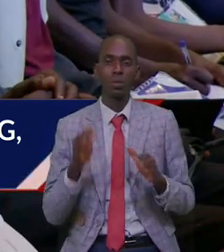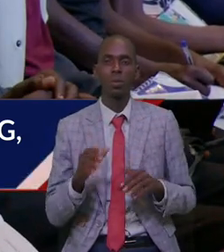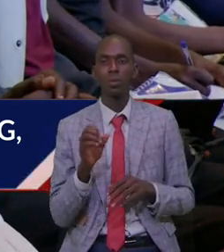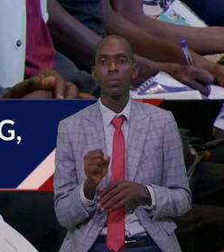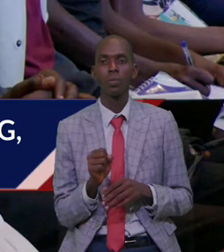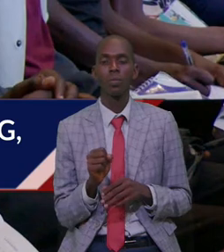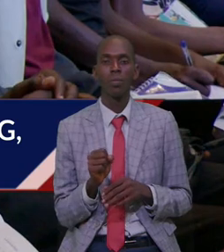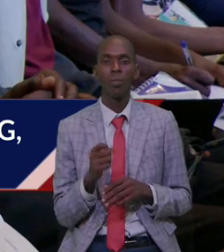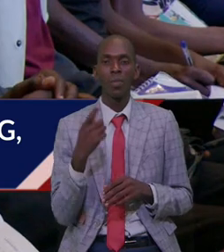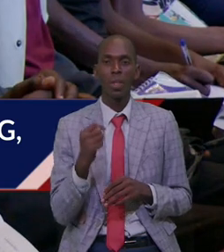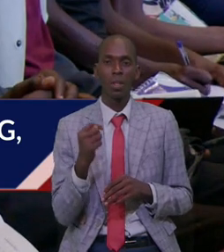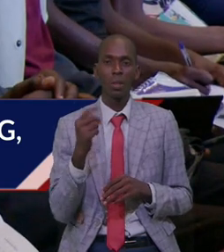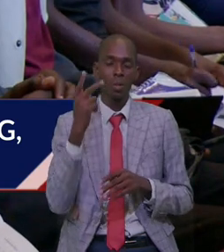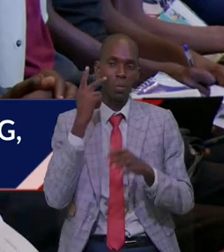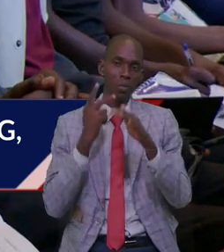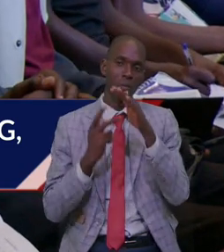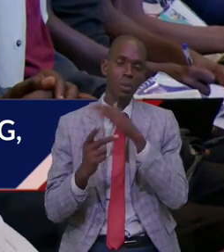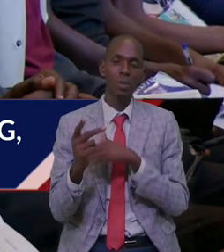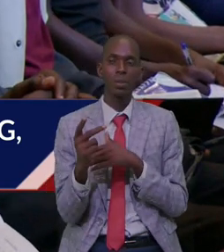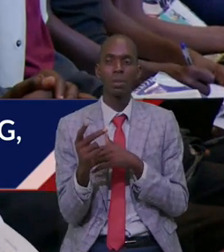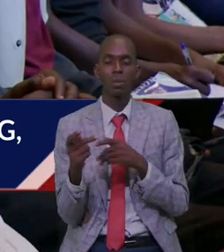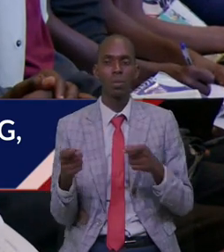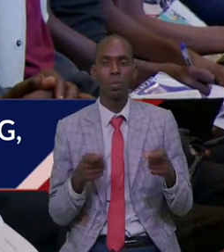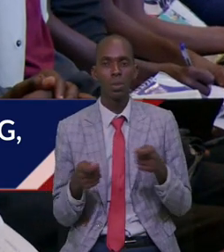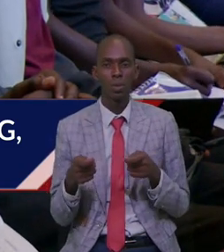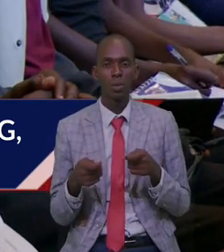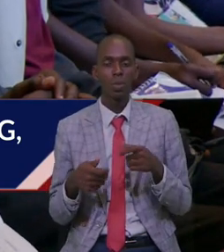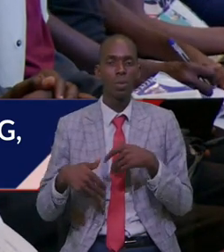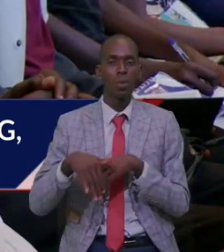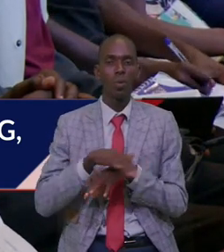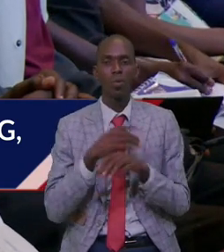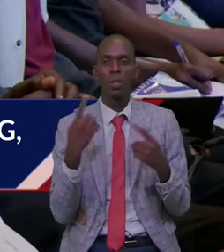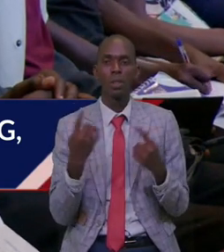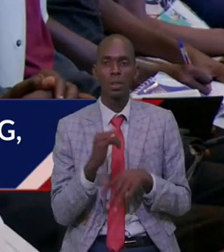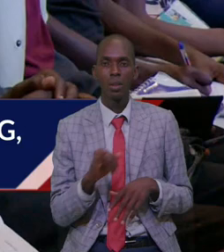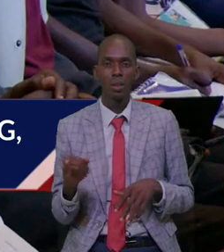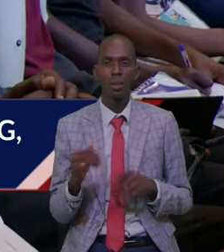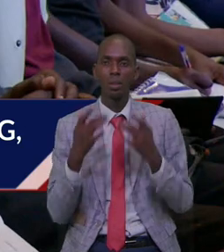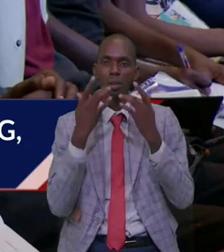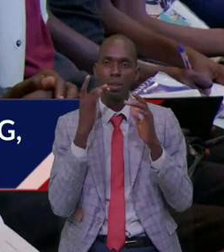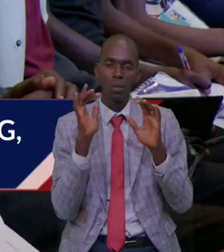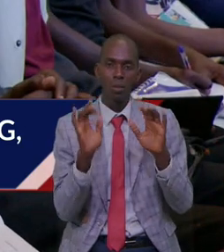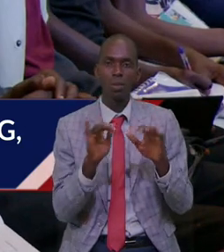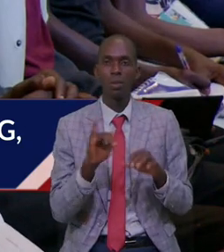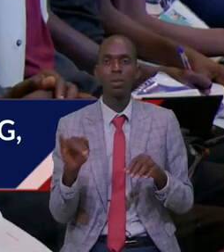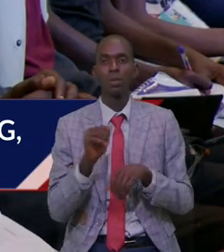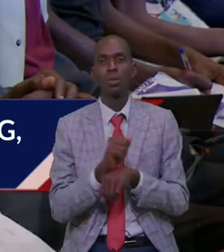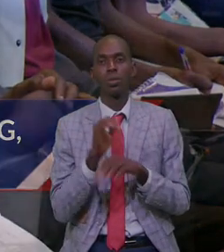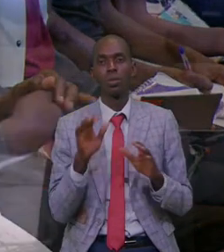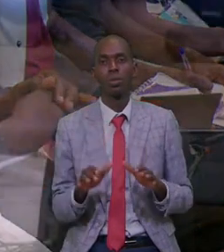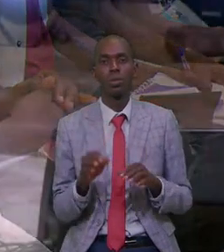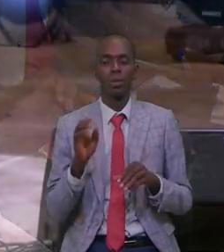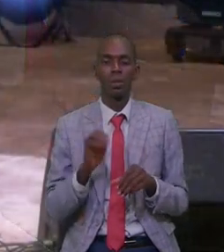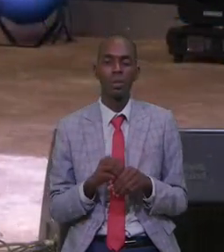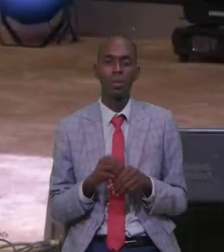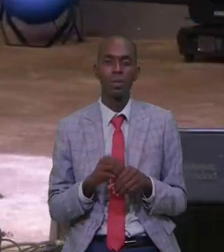the prophetic dominion over sinning, scorning stone. We're looking